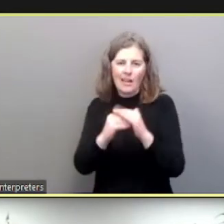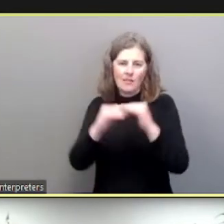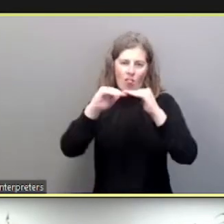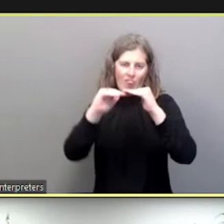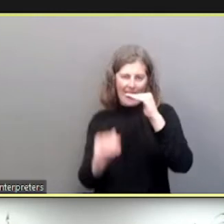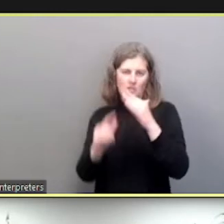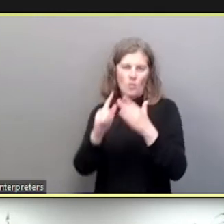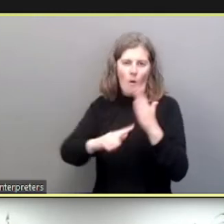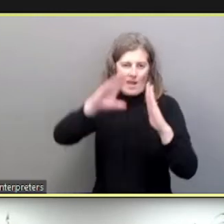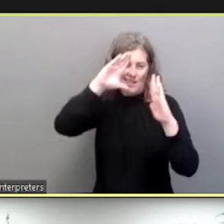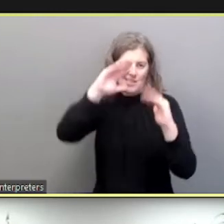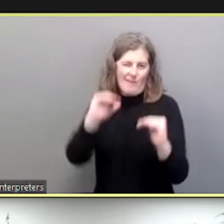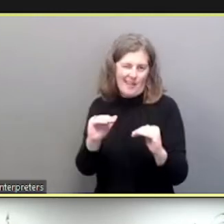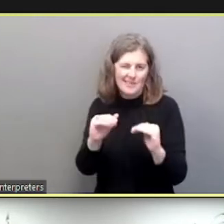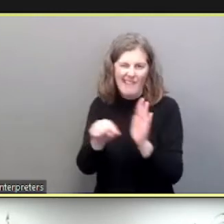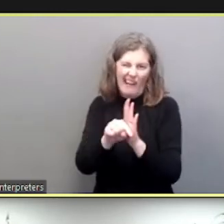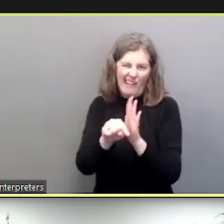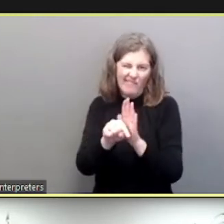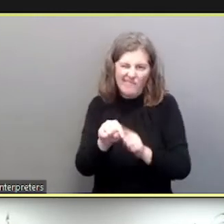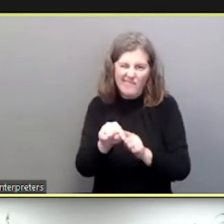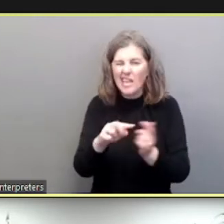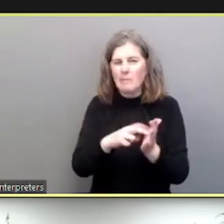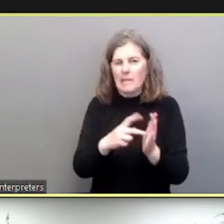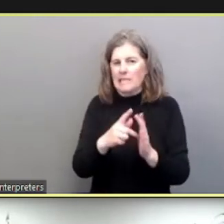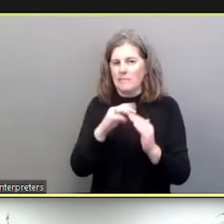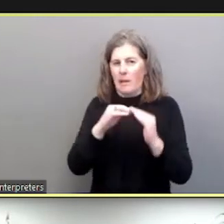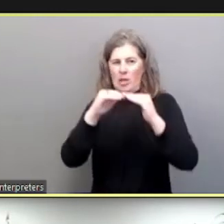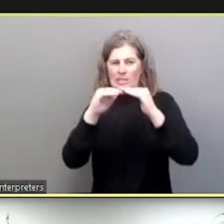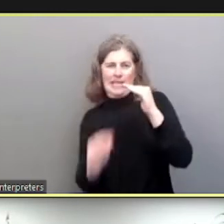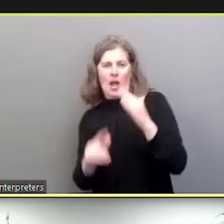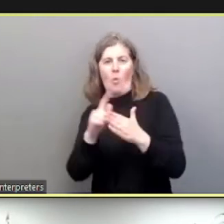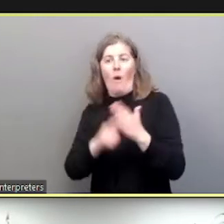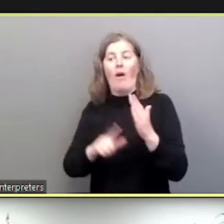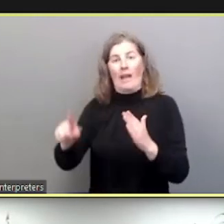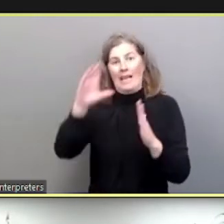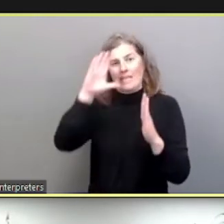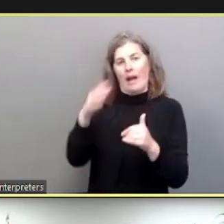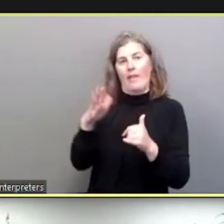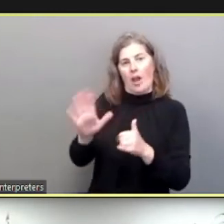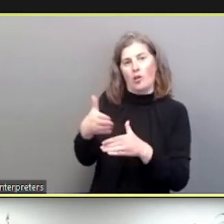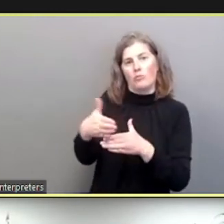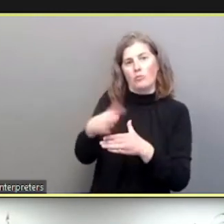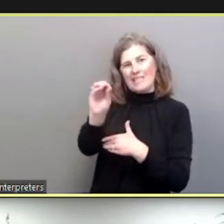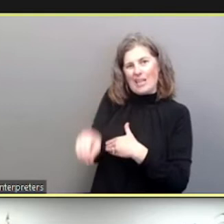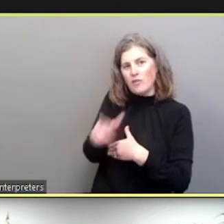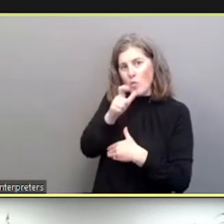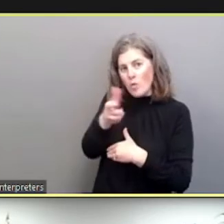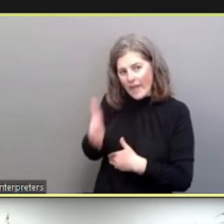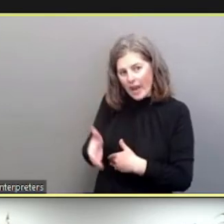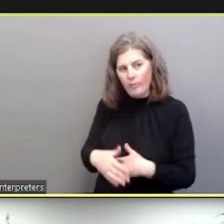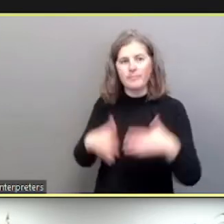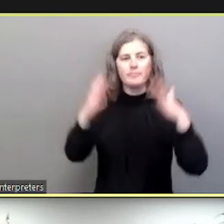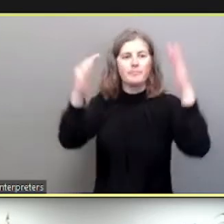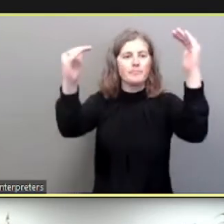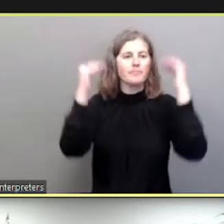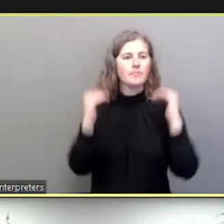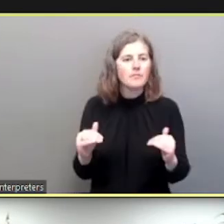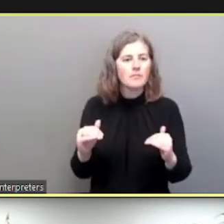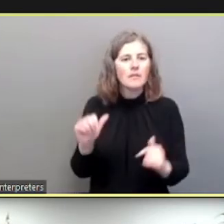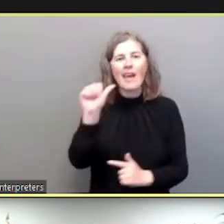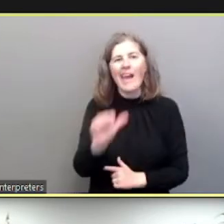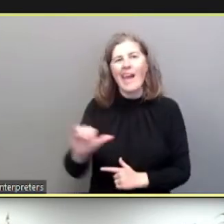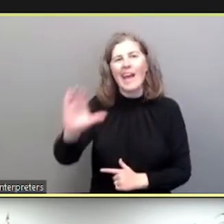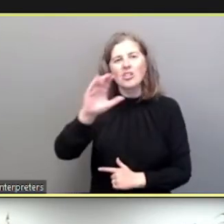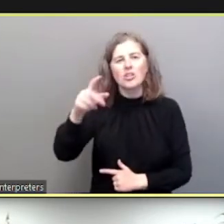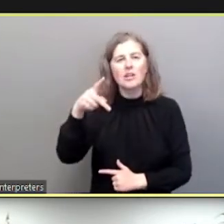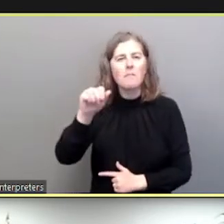9.9, negative. So that much percent less than their share of people who are there. And then for Asian